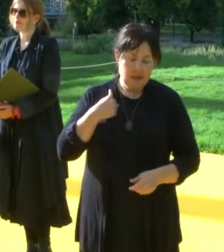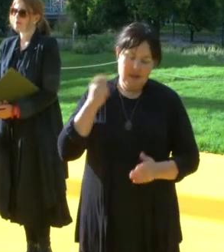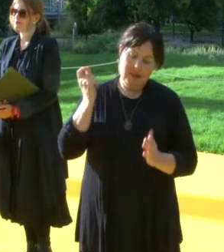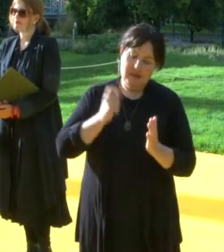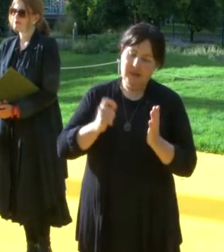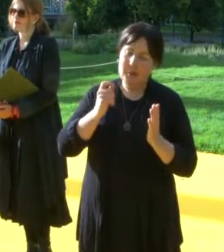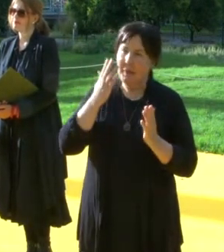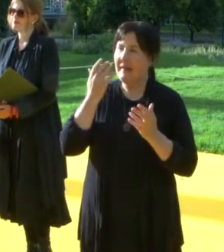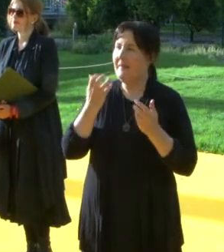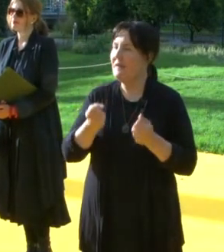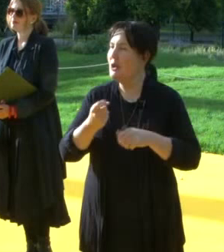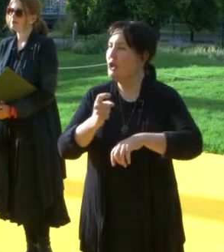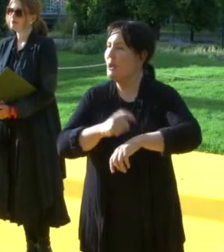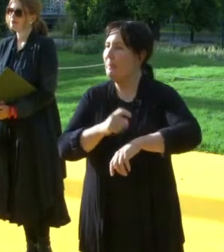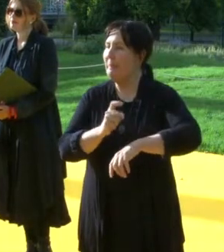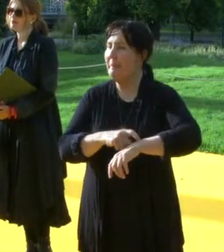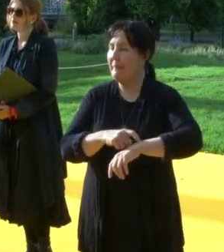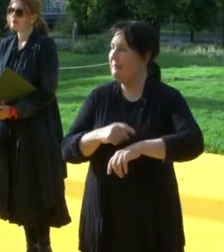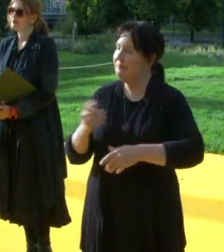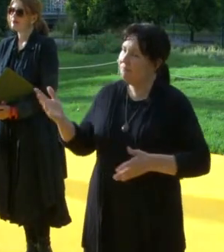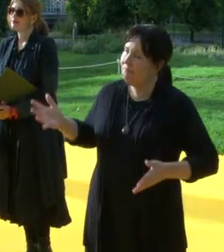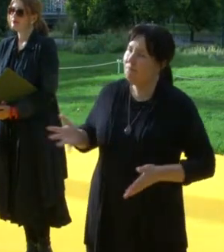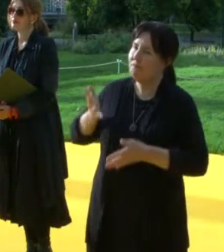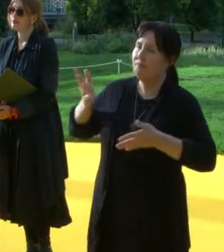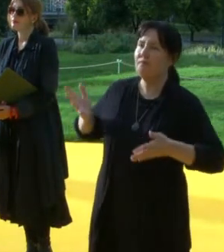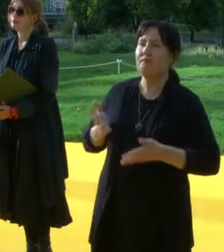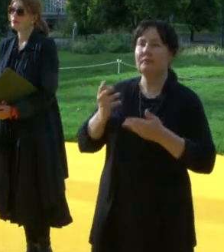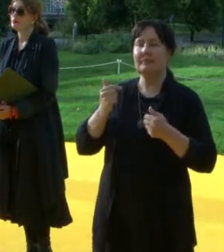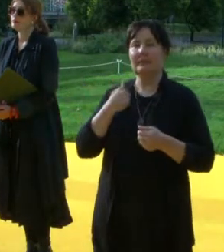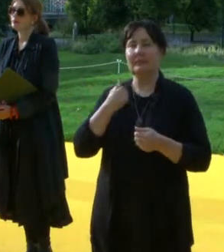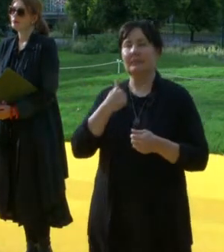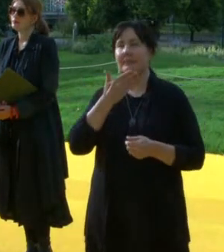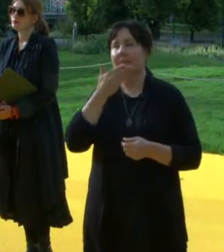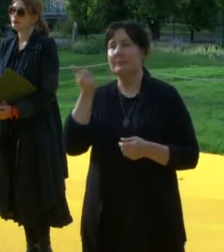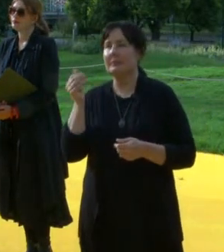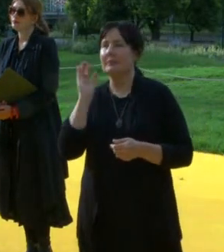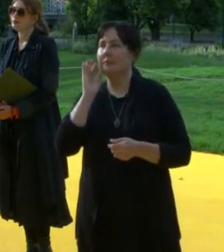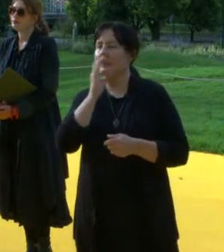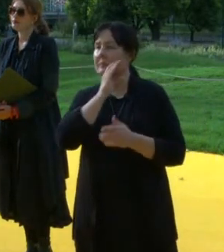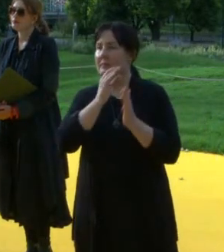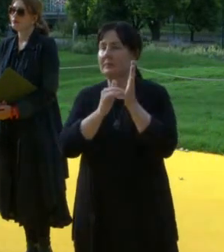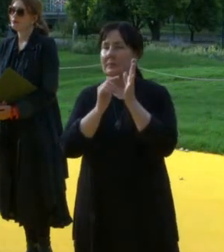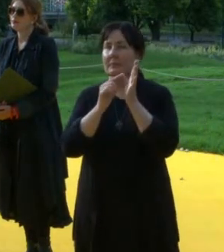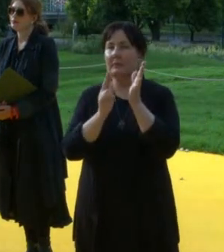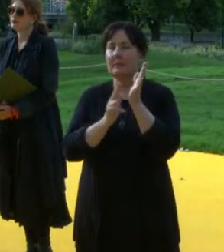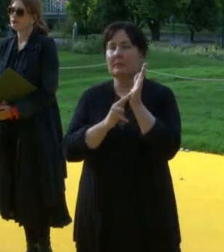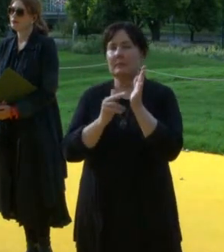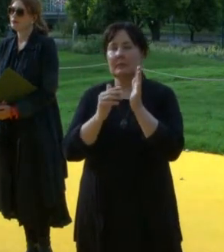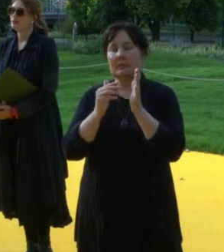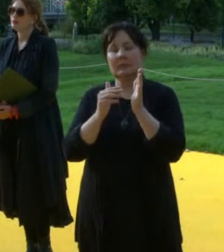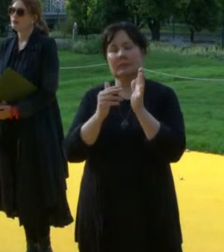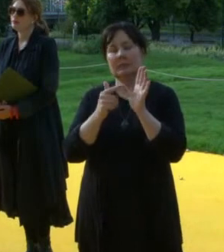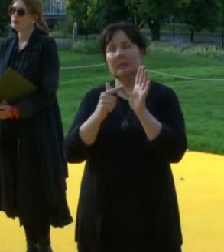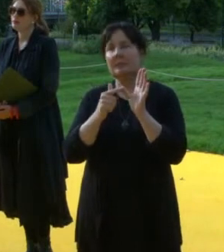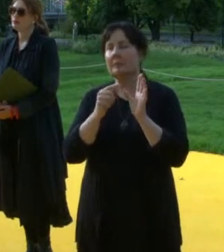got the chance. My beautiful cousin Zainab, a survivor of war crimes, for